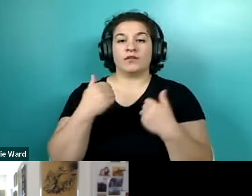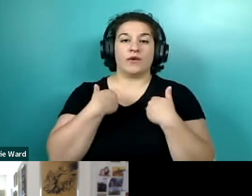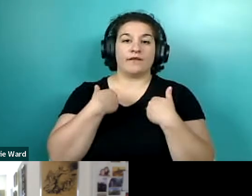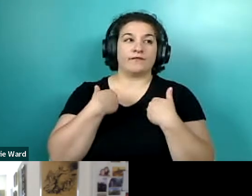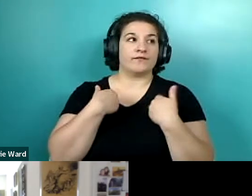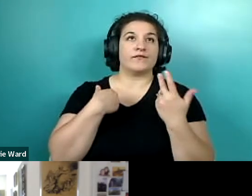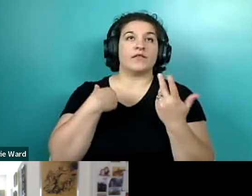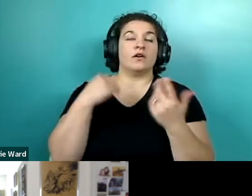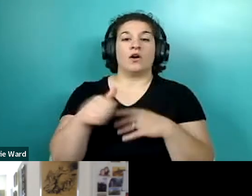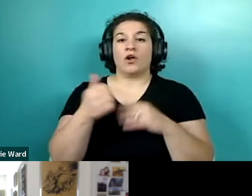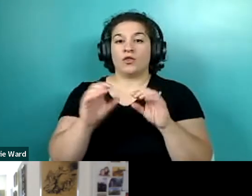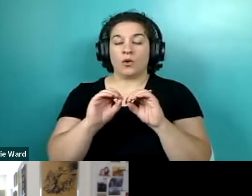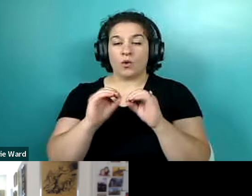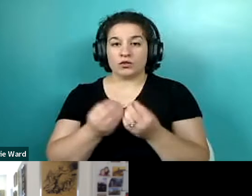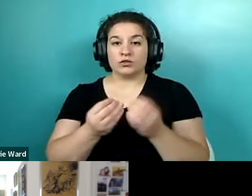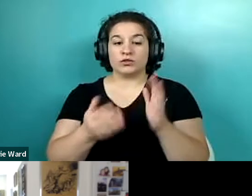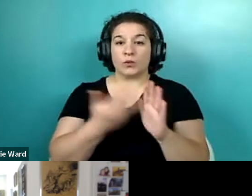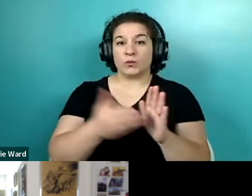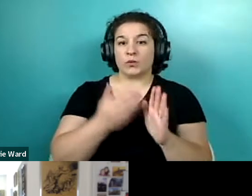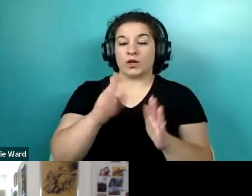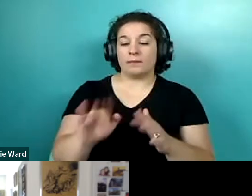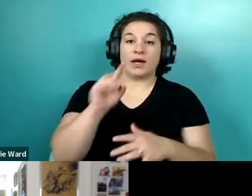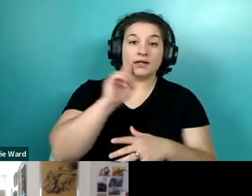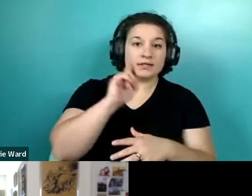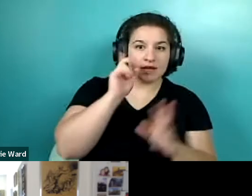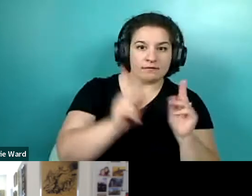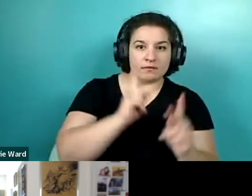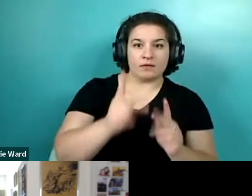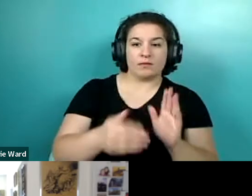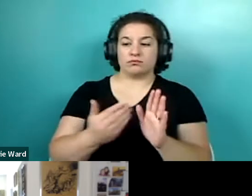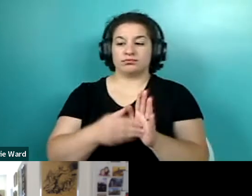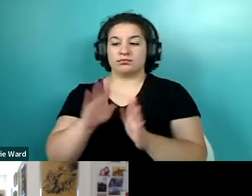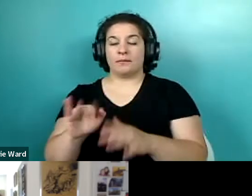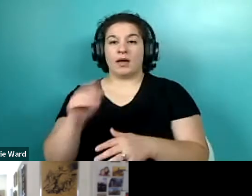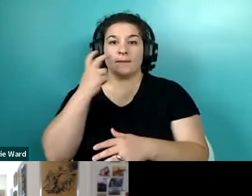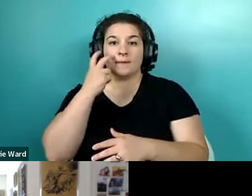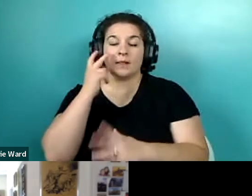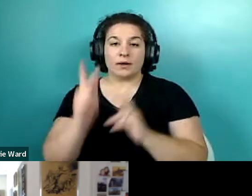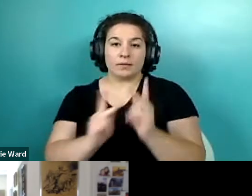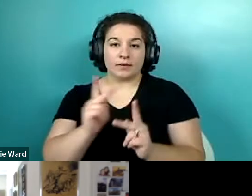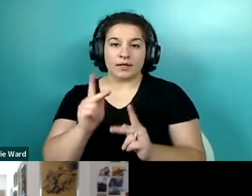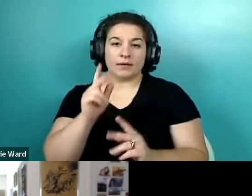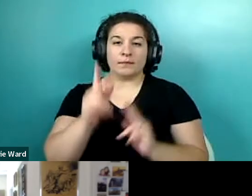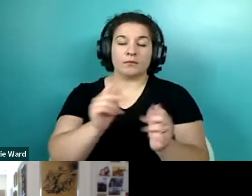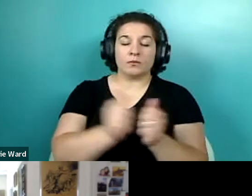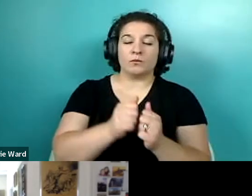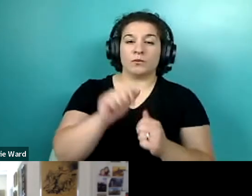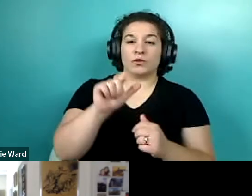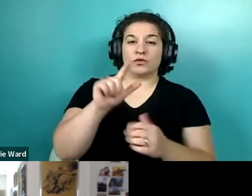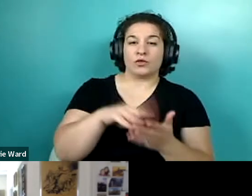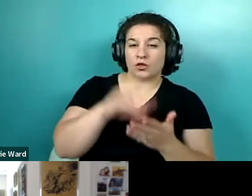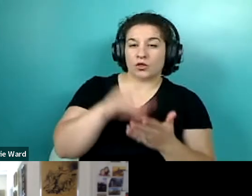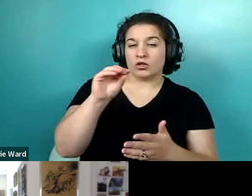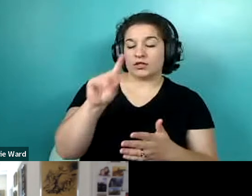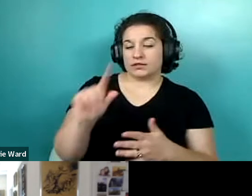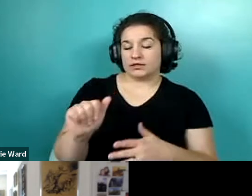organizations run by deaf people and blind people and people with learning disabilities, et cetera. So I think,